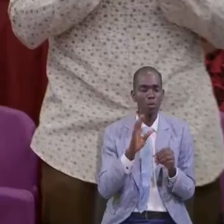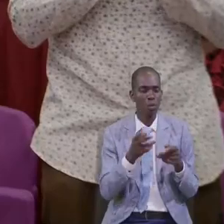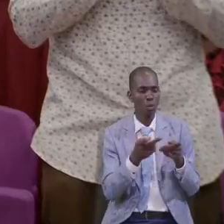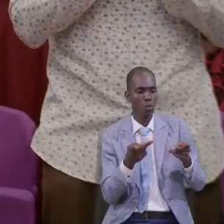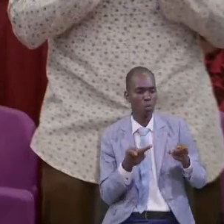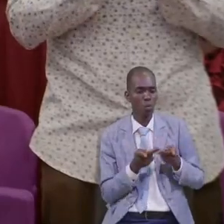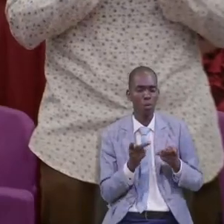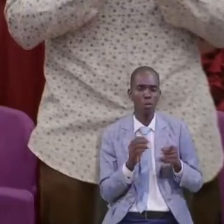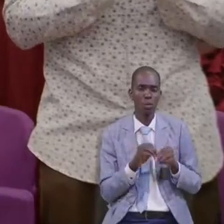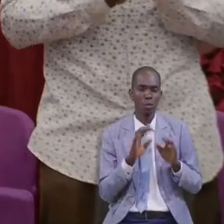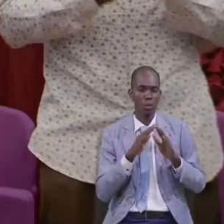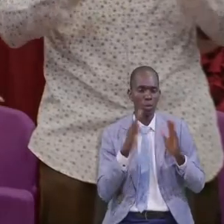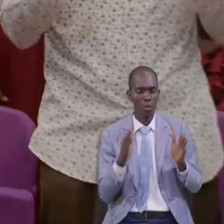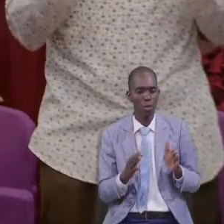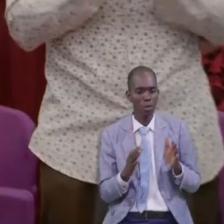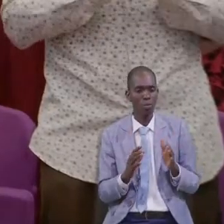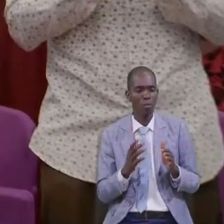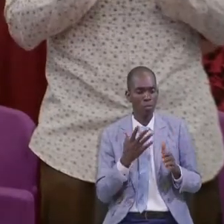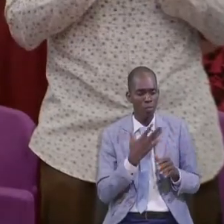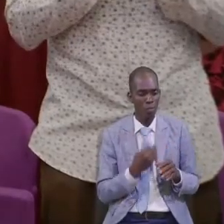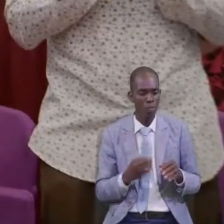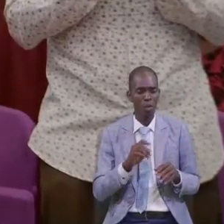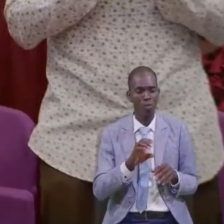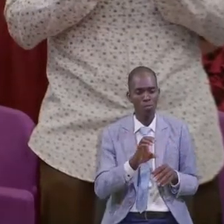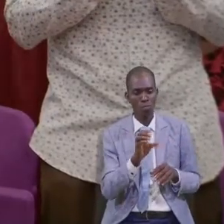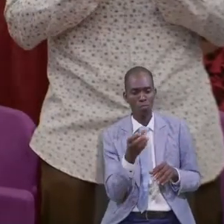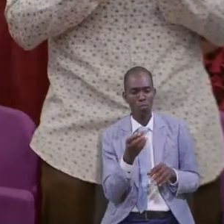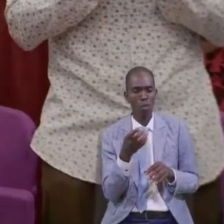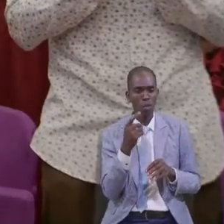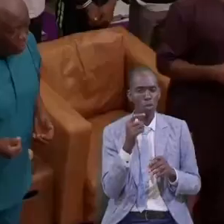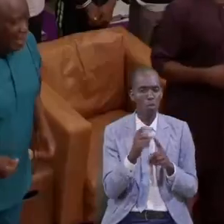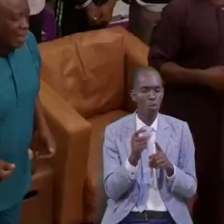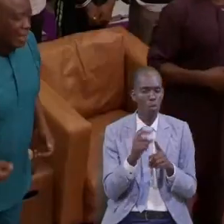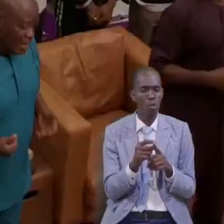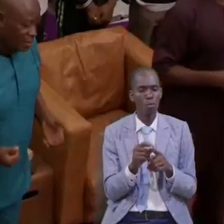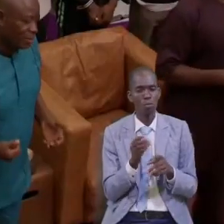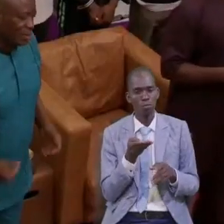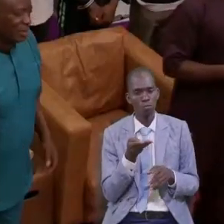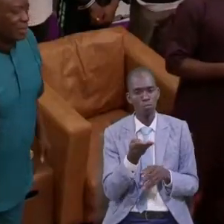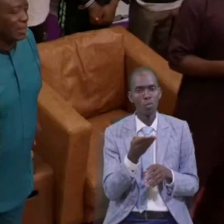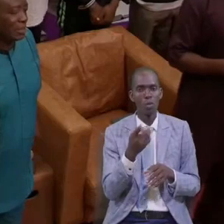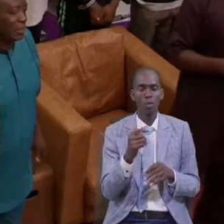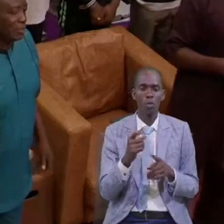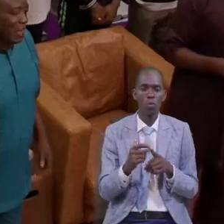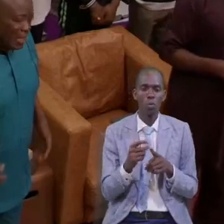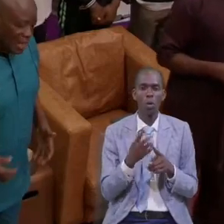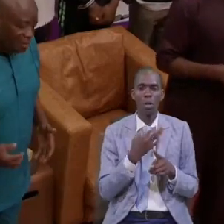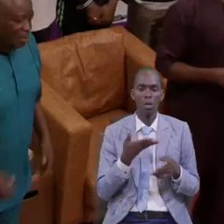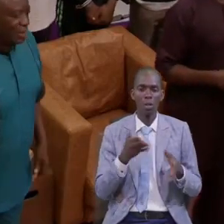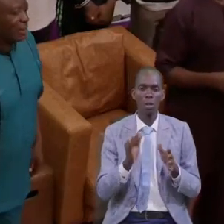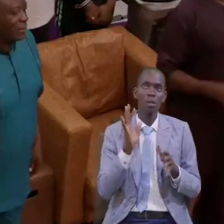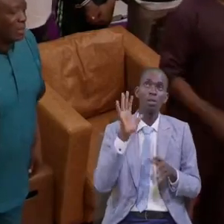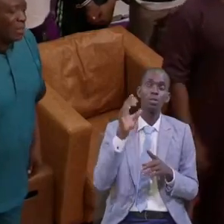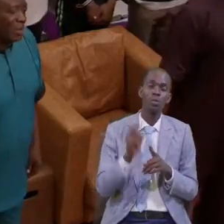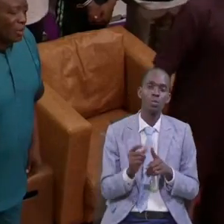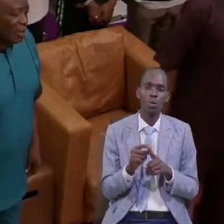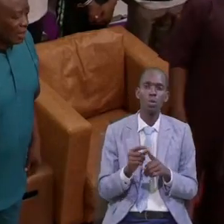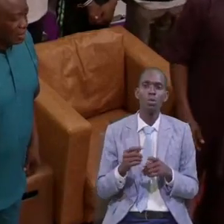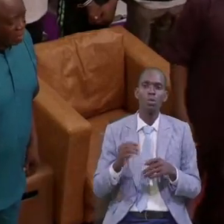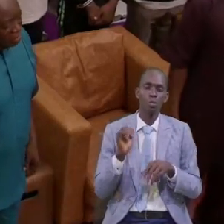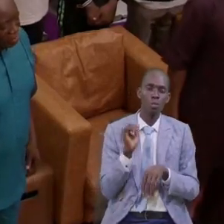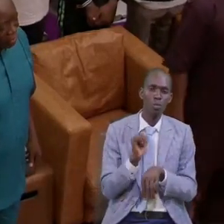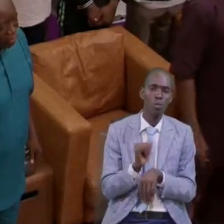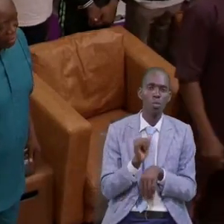Turn on the word and let the word manifest its power to bring you